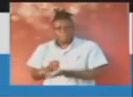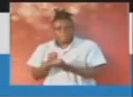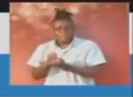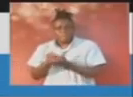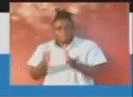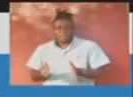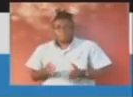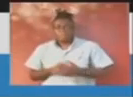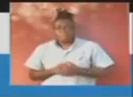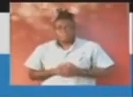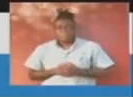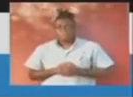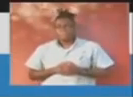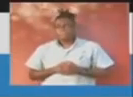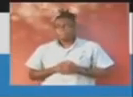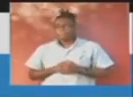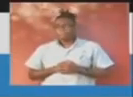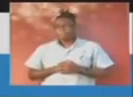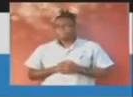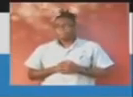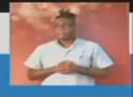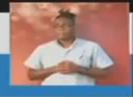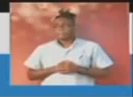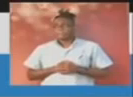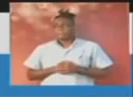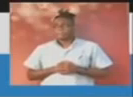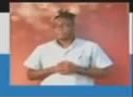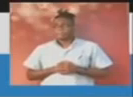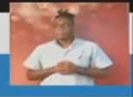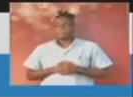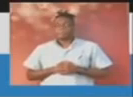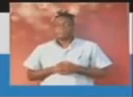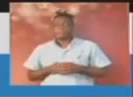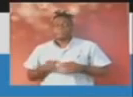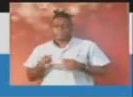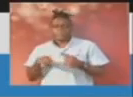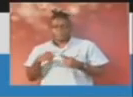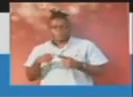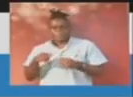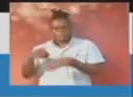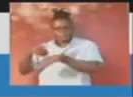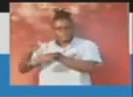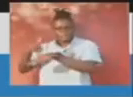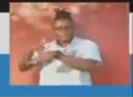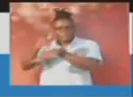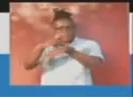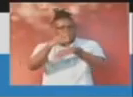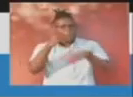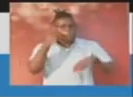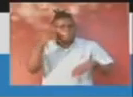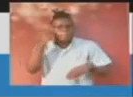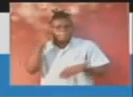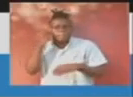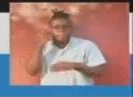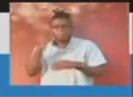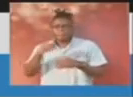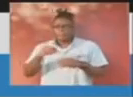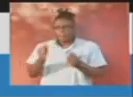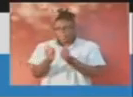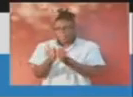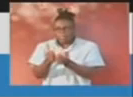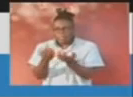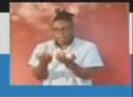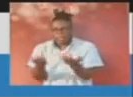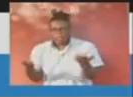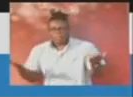on discharge, patients may be given equipment to help with physiotherapy. UTT capacity and